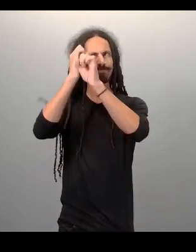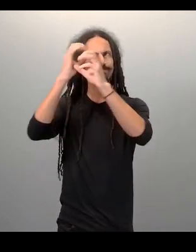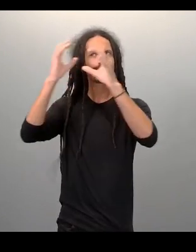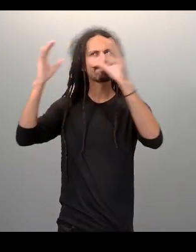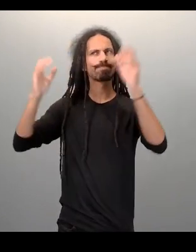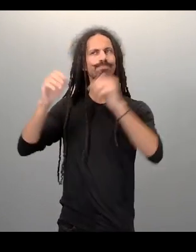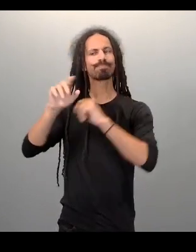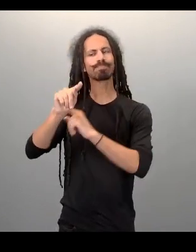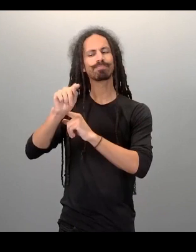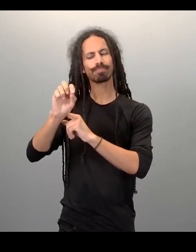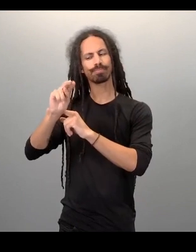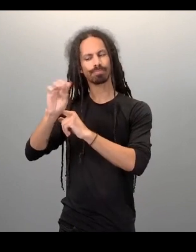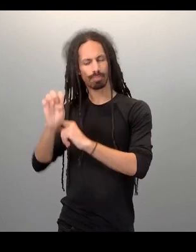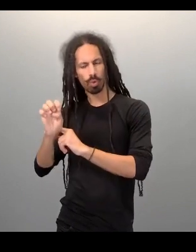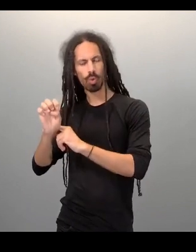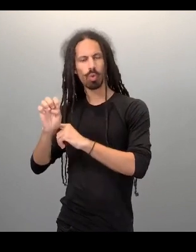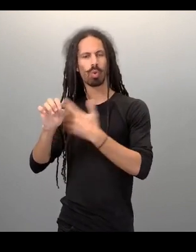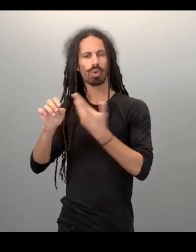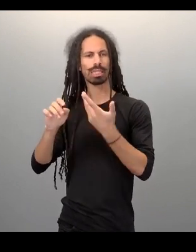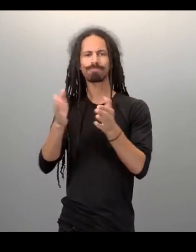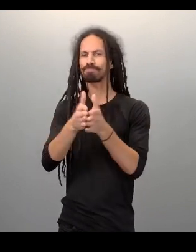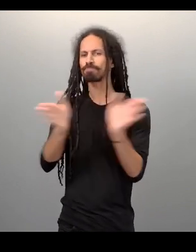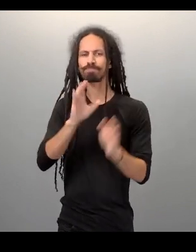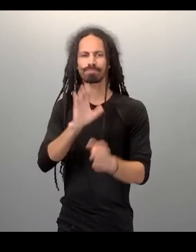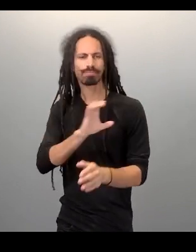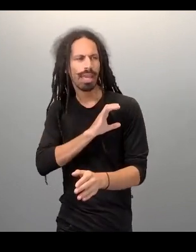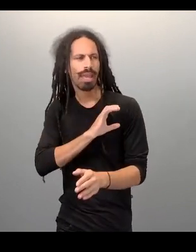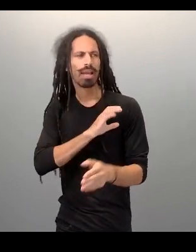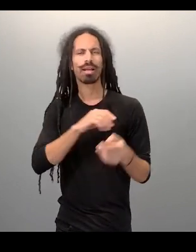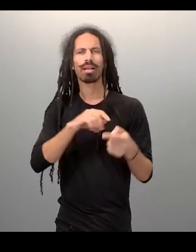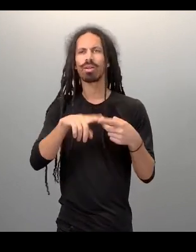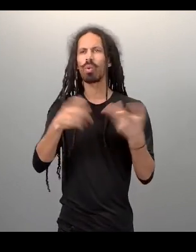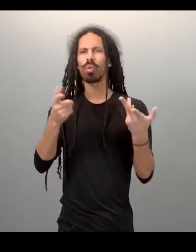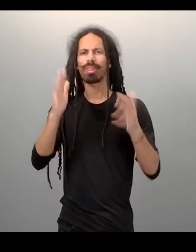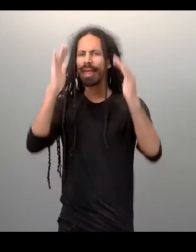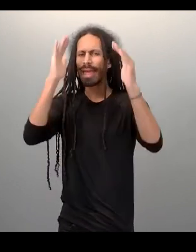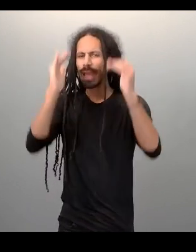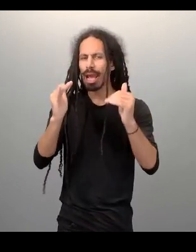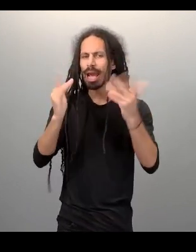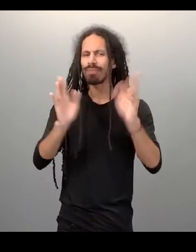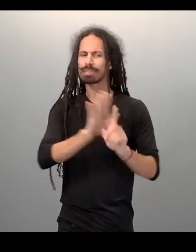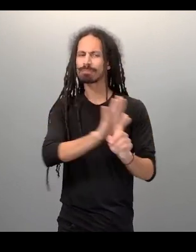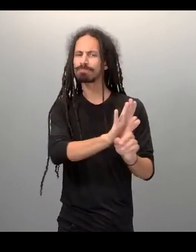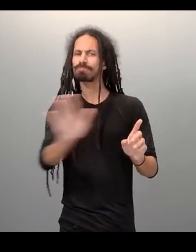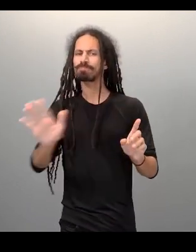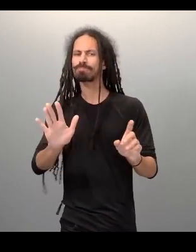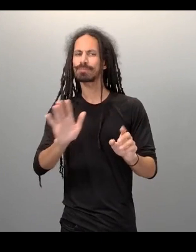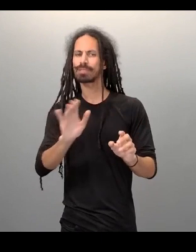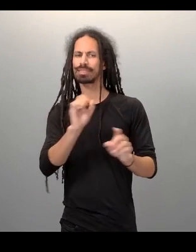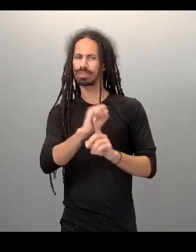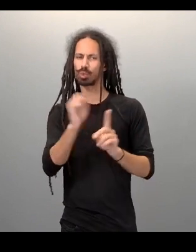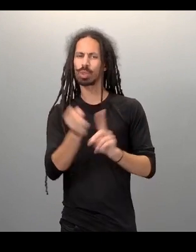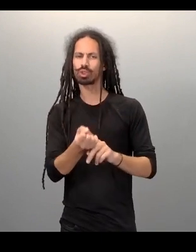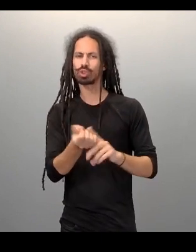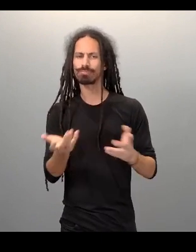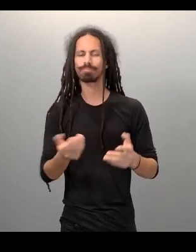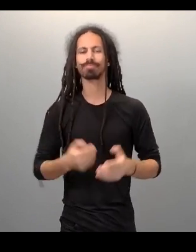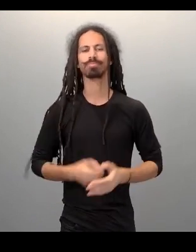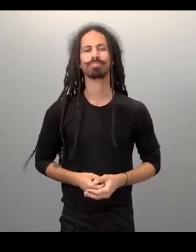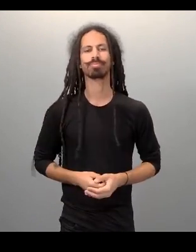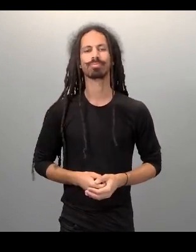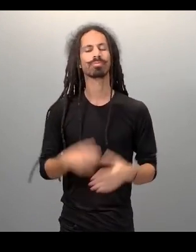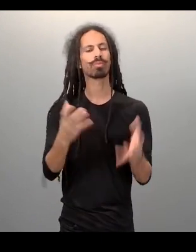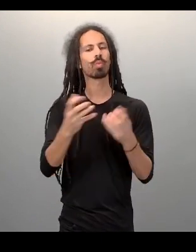character or attitude or expectations for a certain situation? You want to